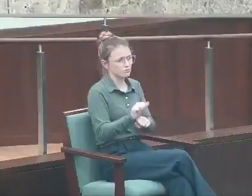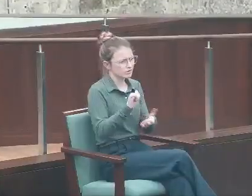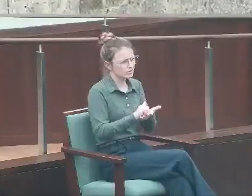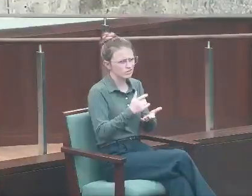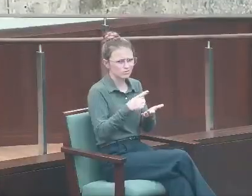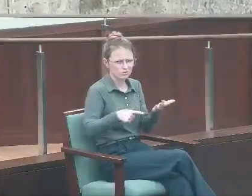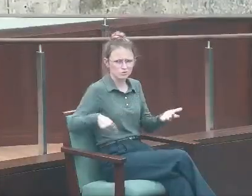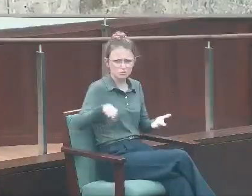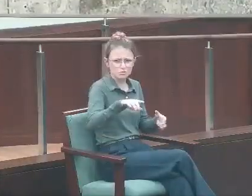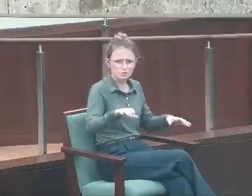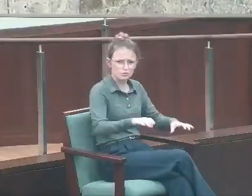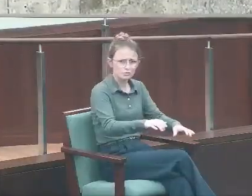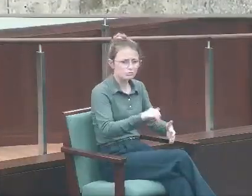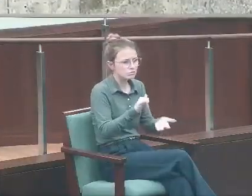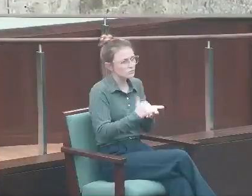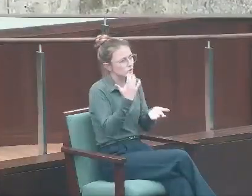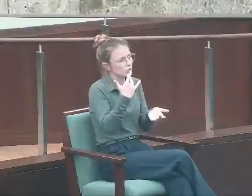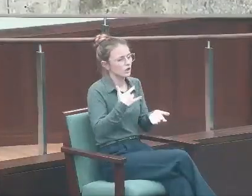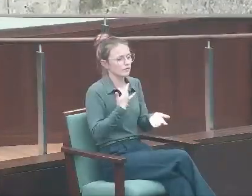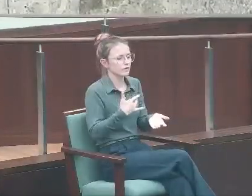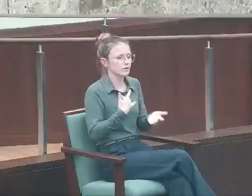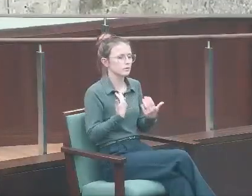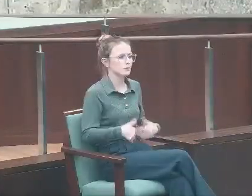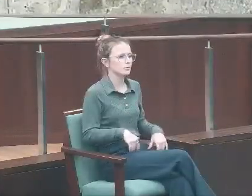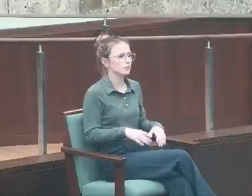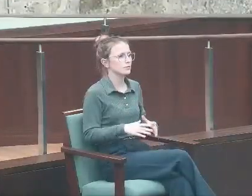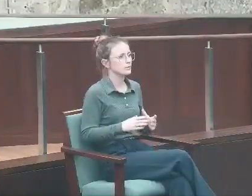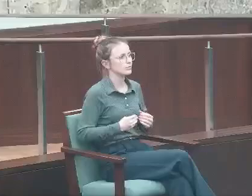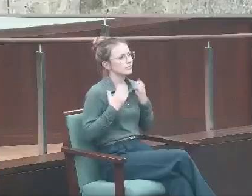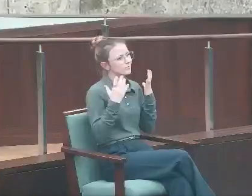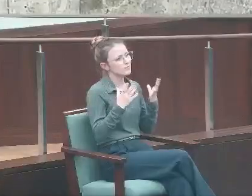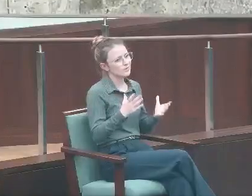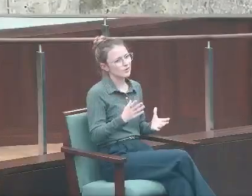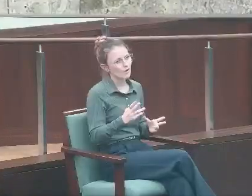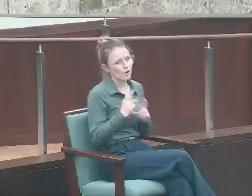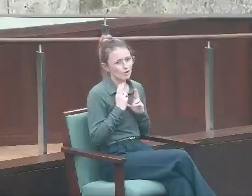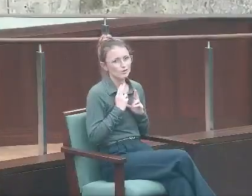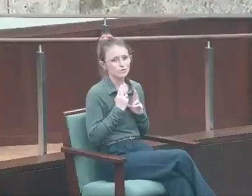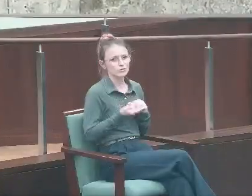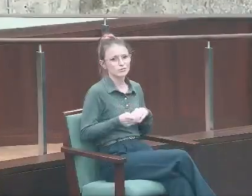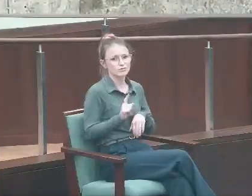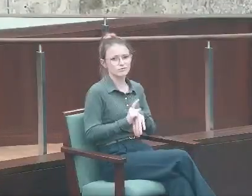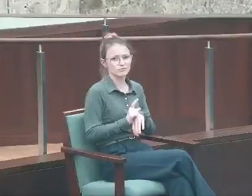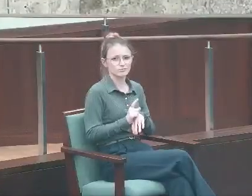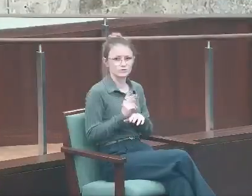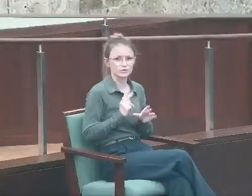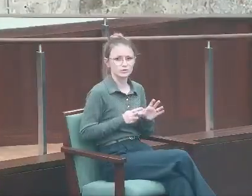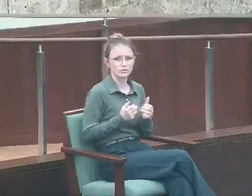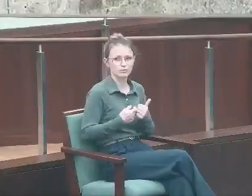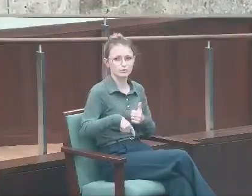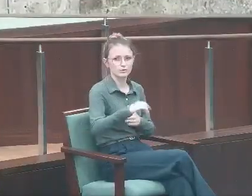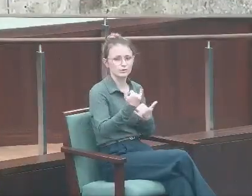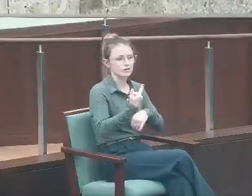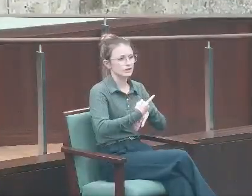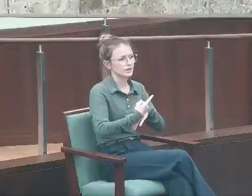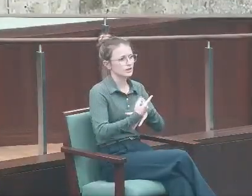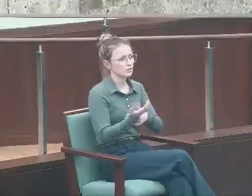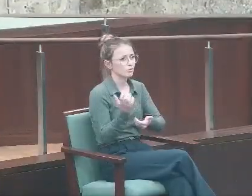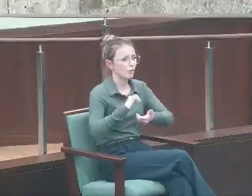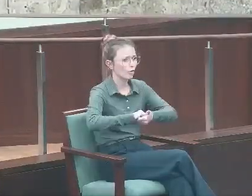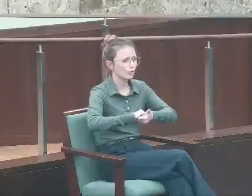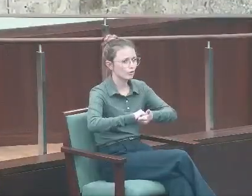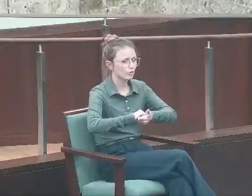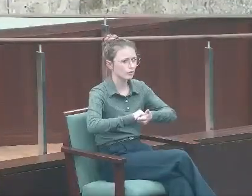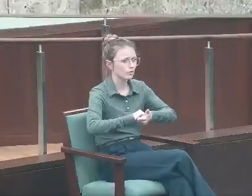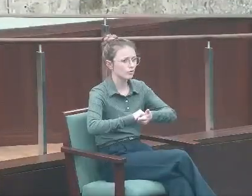do. That's why I am so honored to be with you here today, to be your partner, to